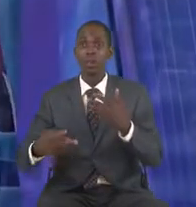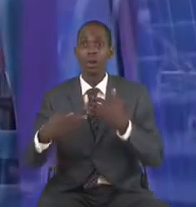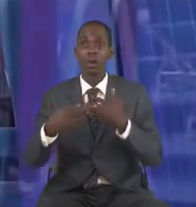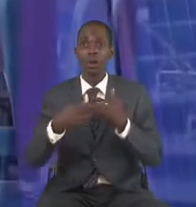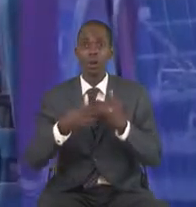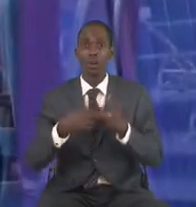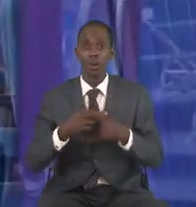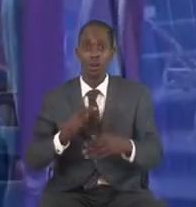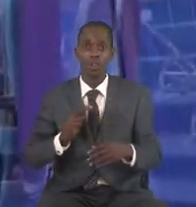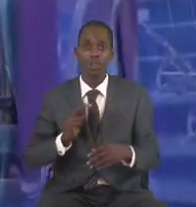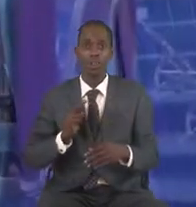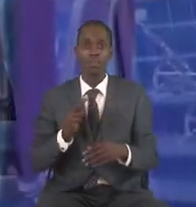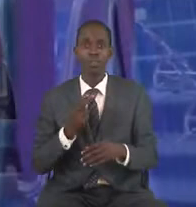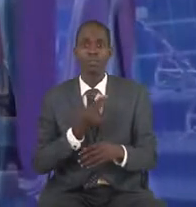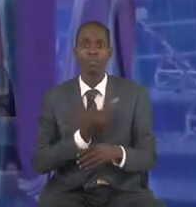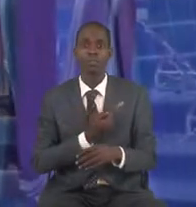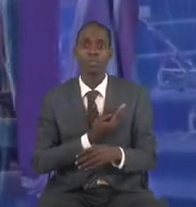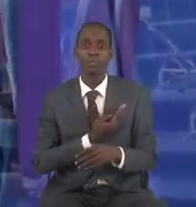Restore us,